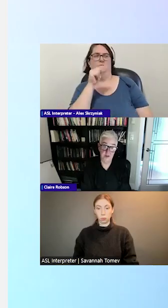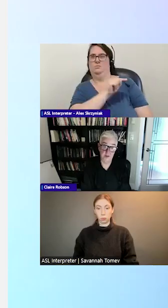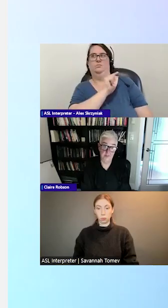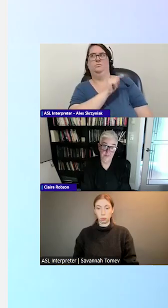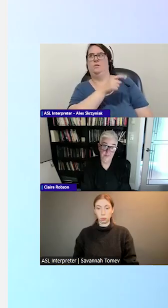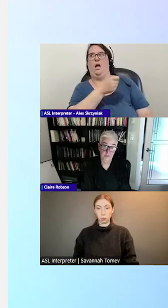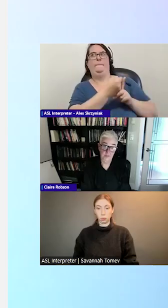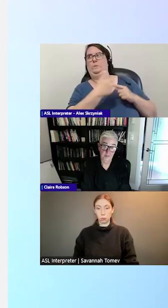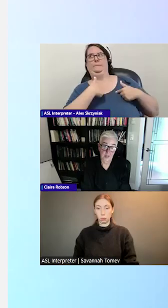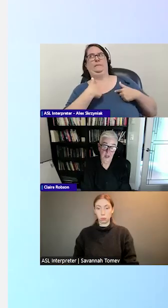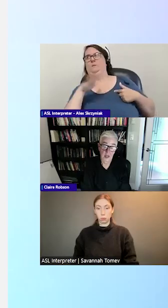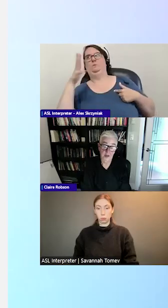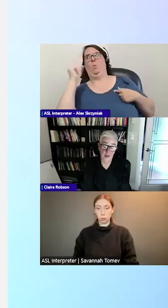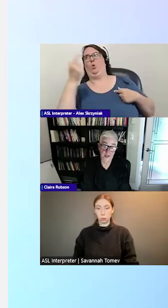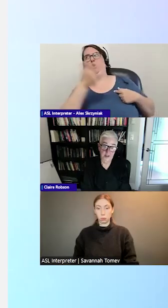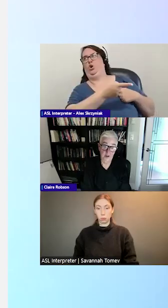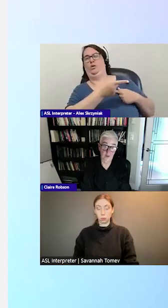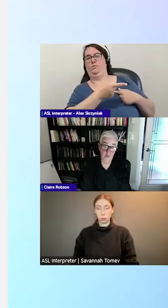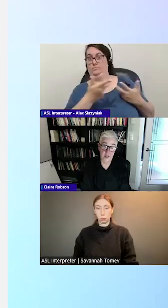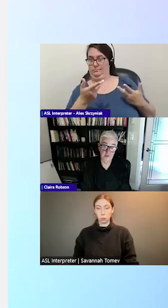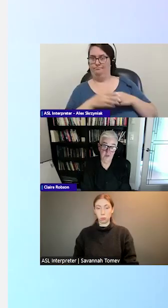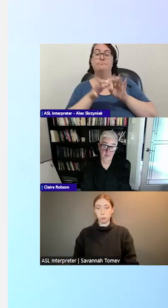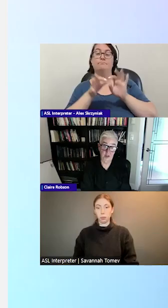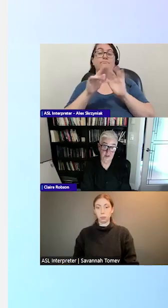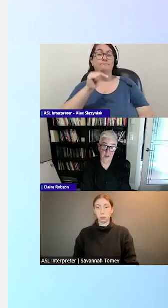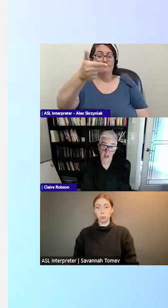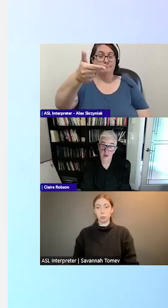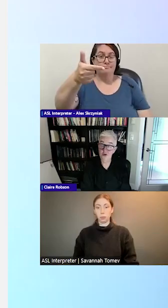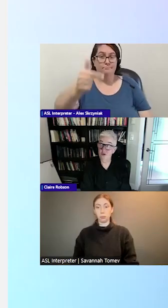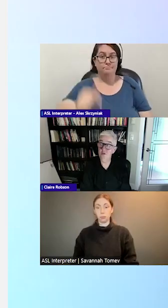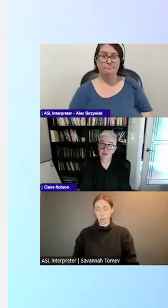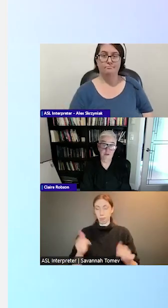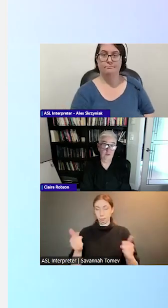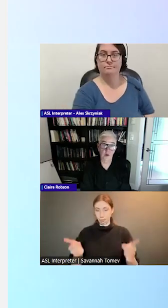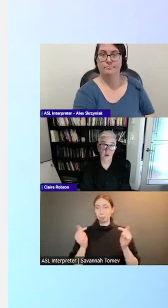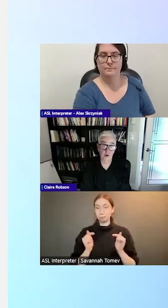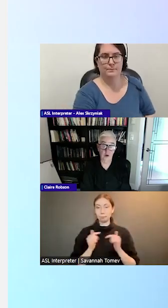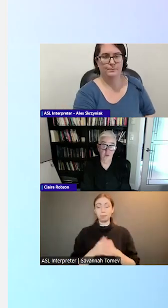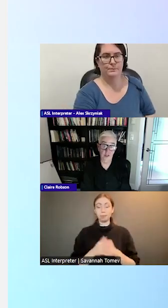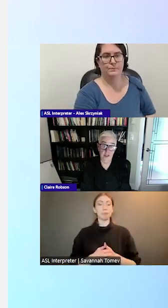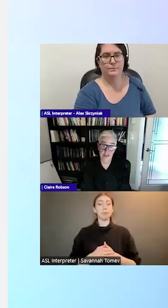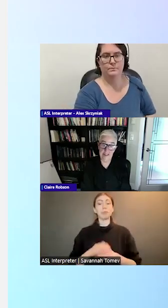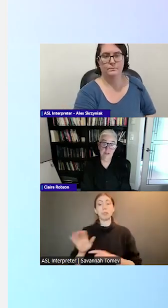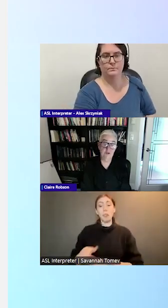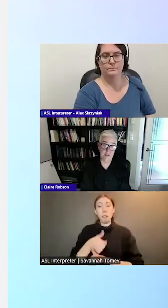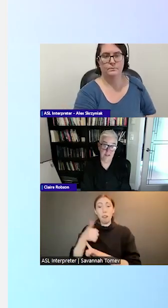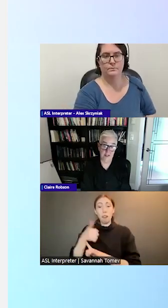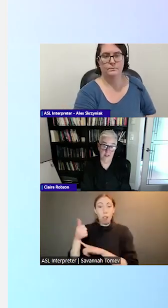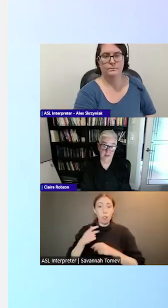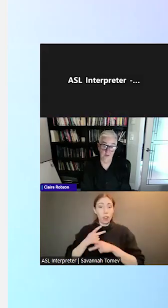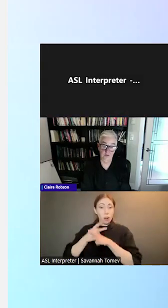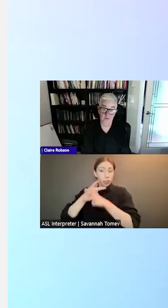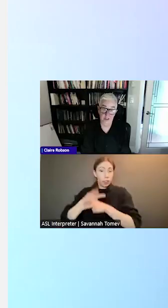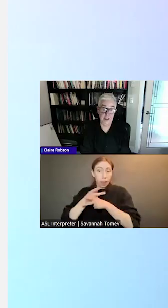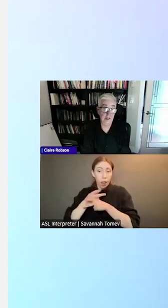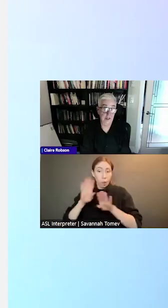abusing her. Another in-home care provider showed a sort of unholy interest